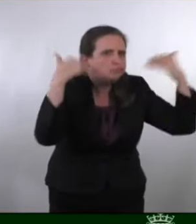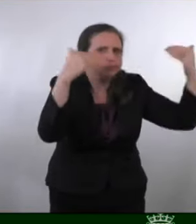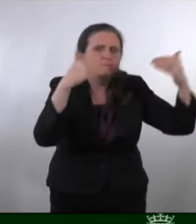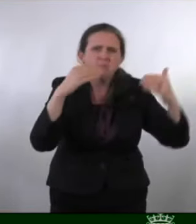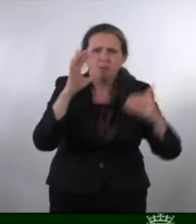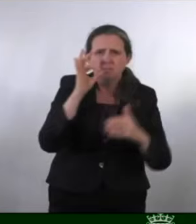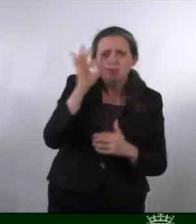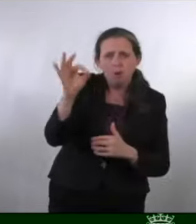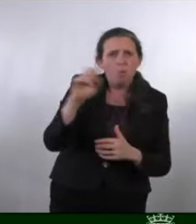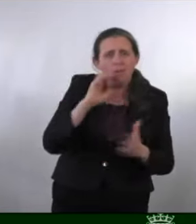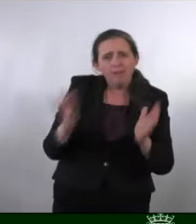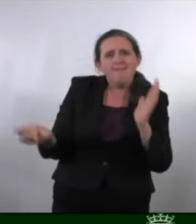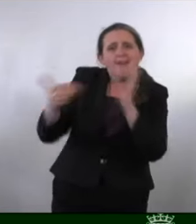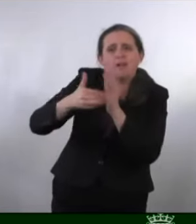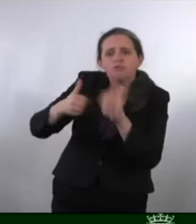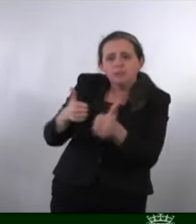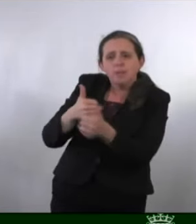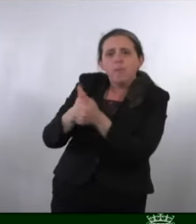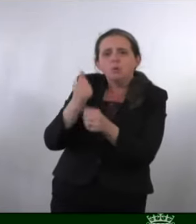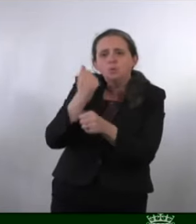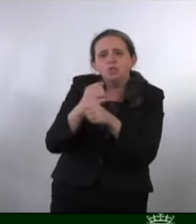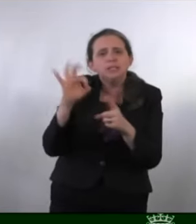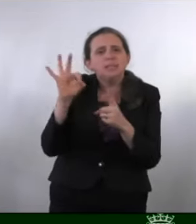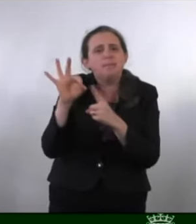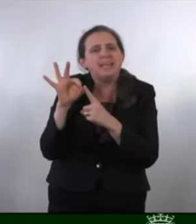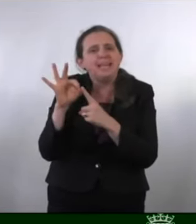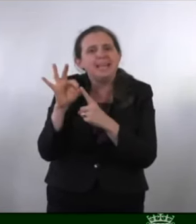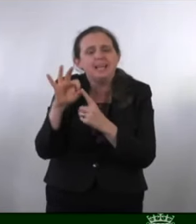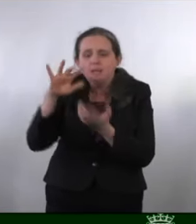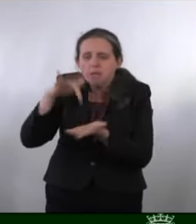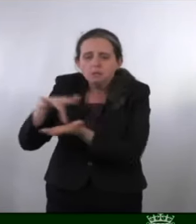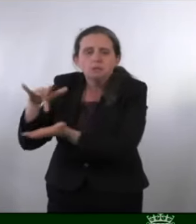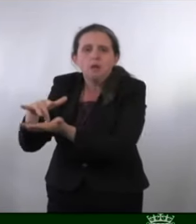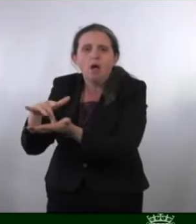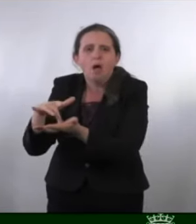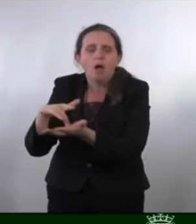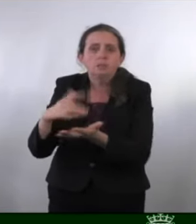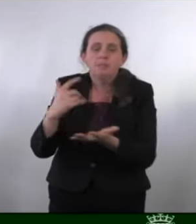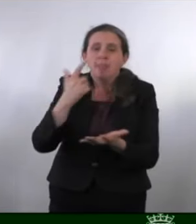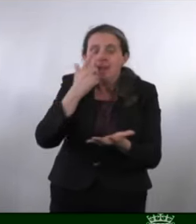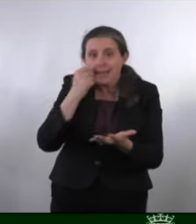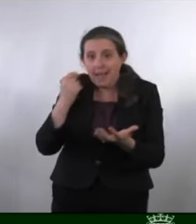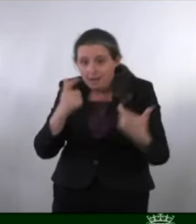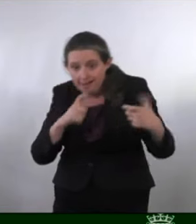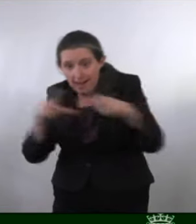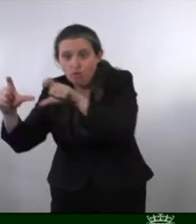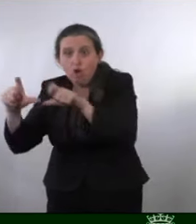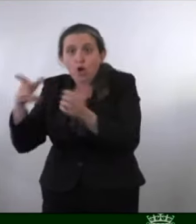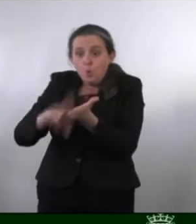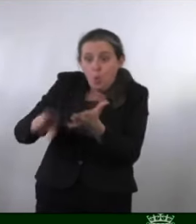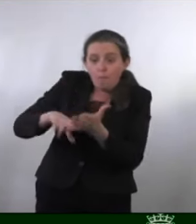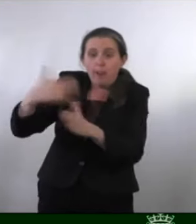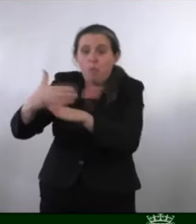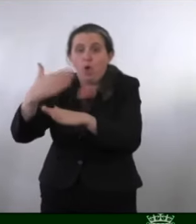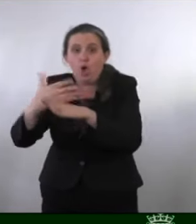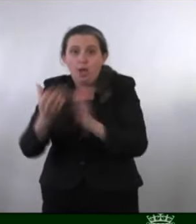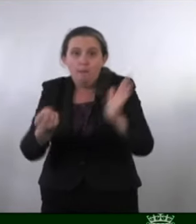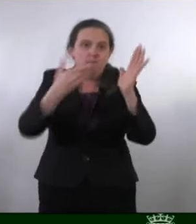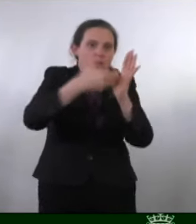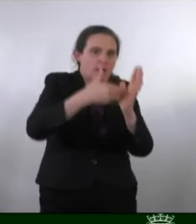GP practices so they can continue to deliver that standard alongside any vaccination programme? Prime Minister.